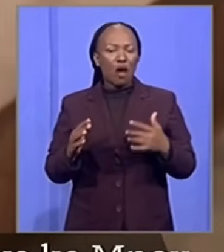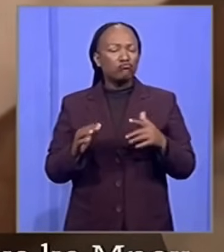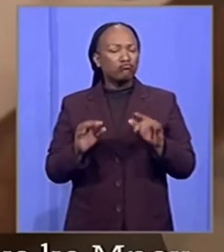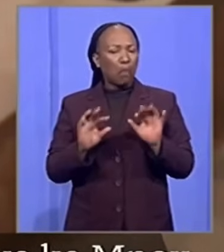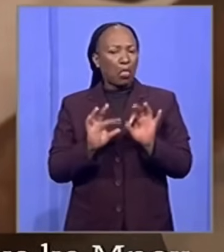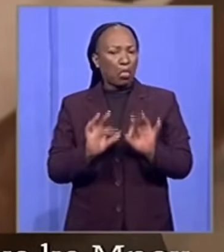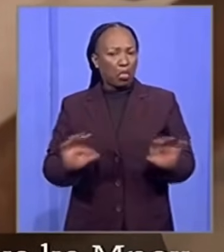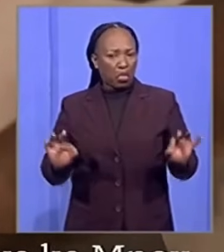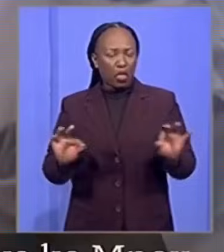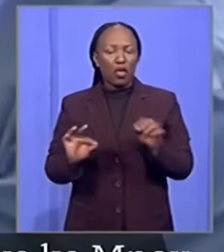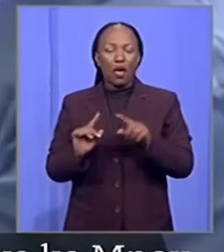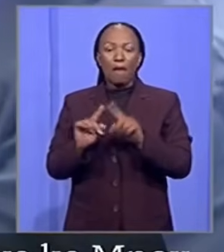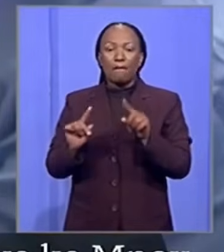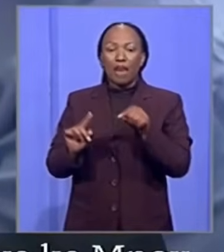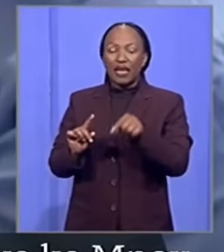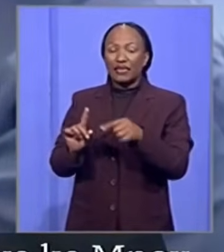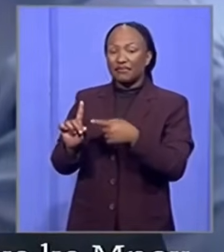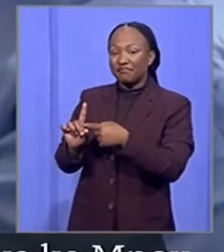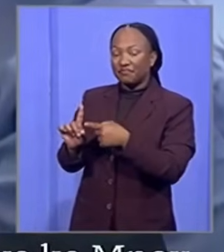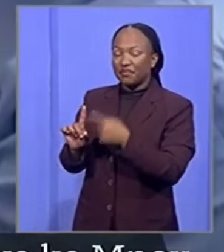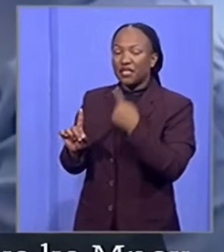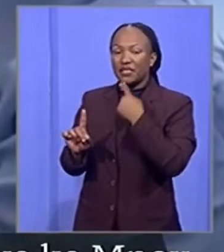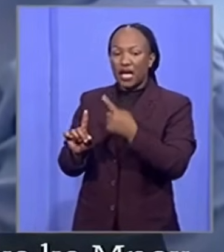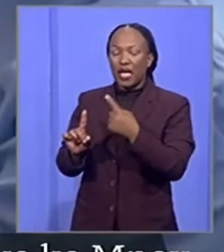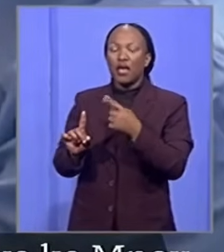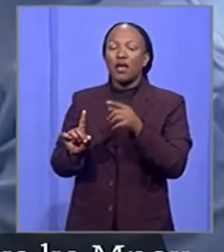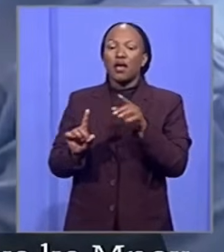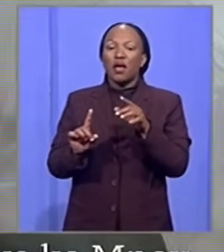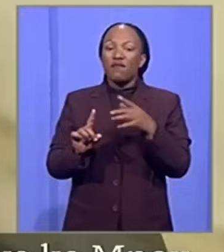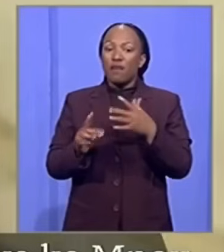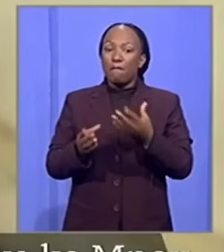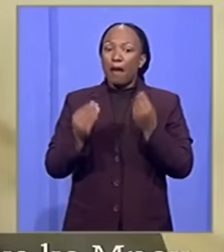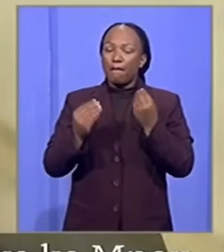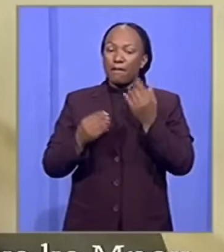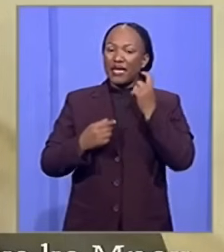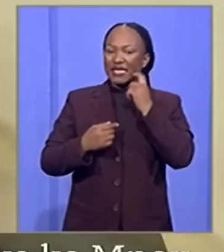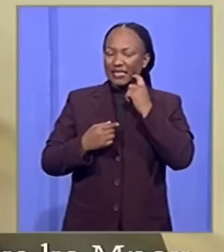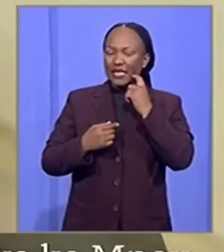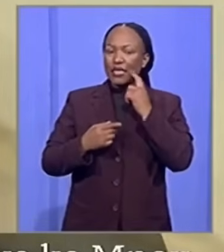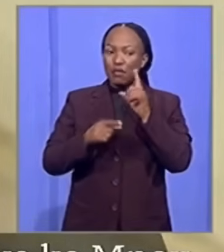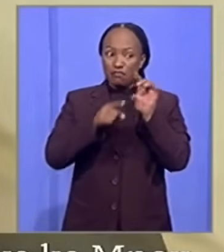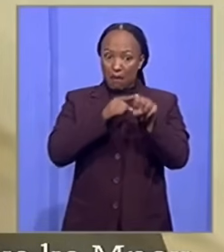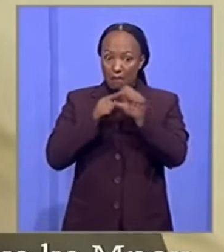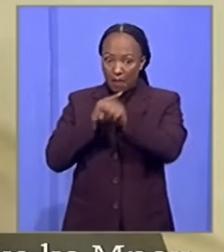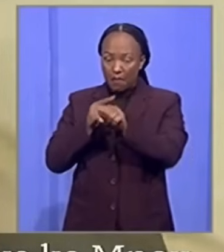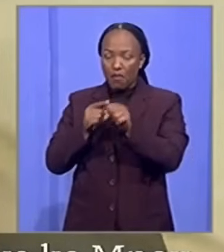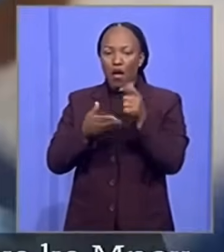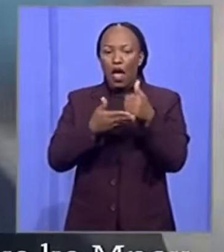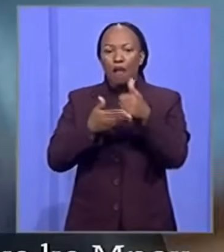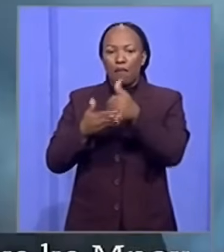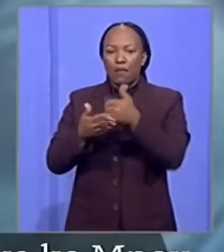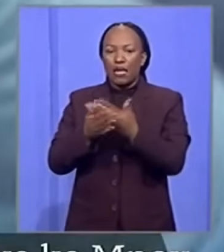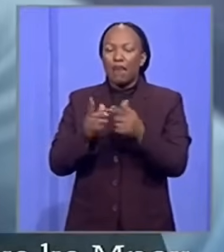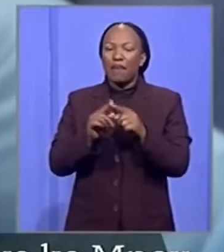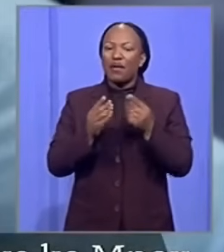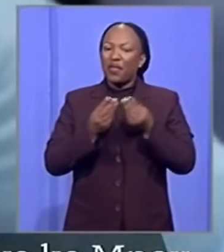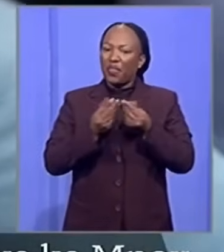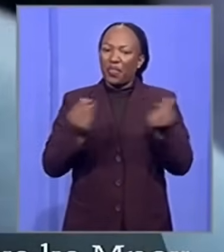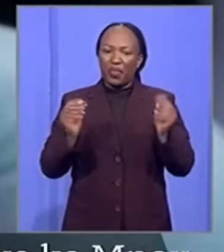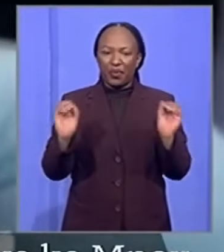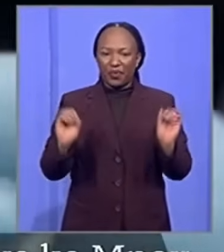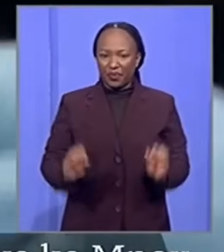e bang tshwaetso ena e fumanwa ka pele bakudi ba ka kgona ho thuseha le a hoja ho sena pheko. There is no